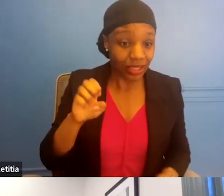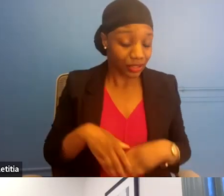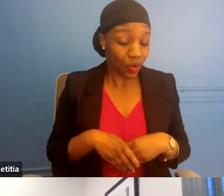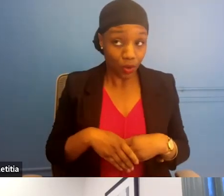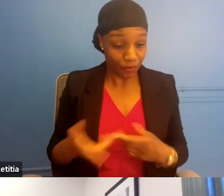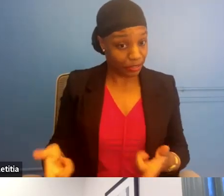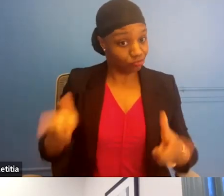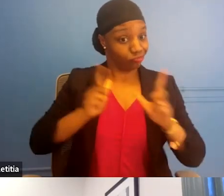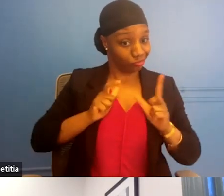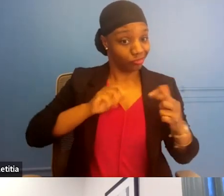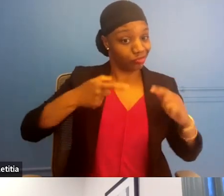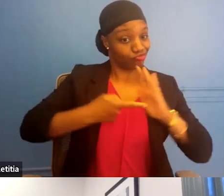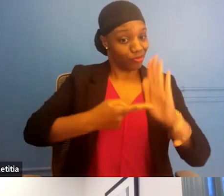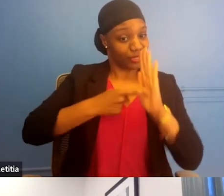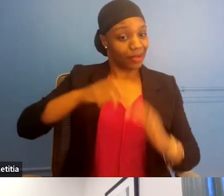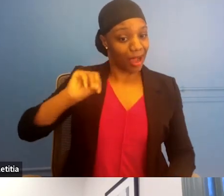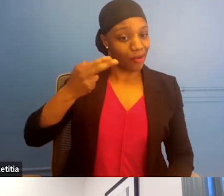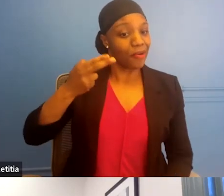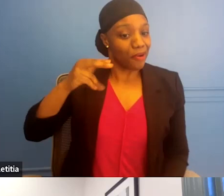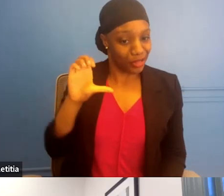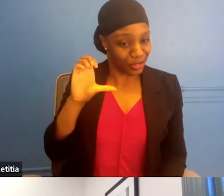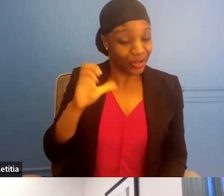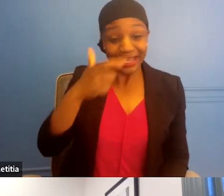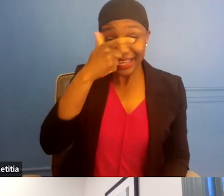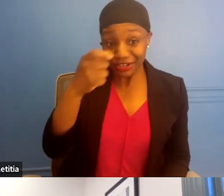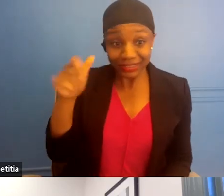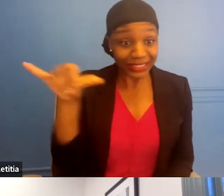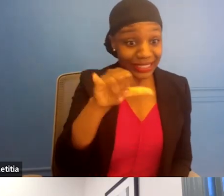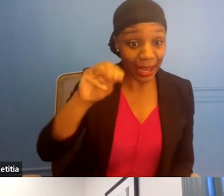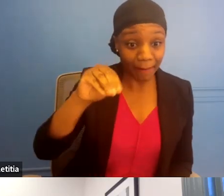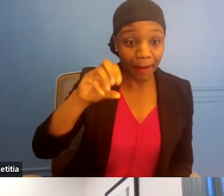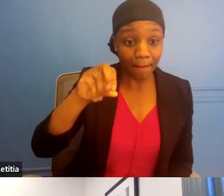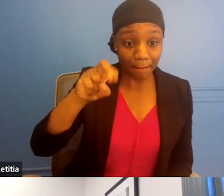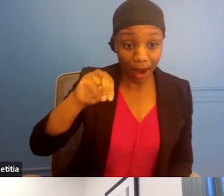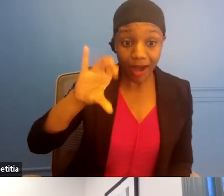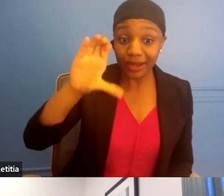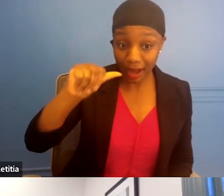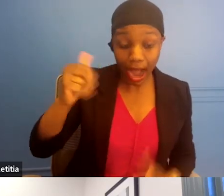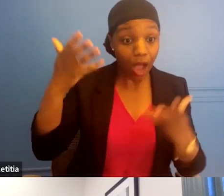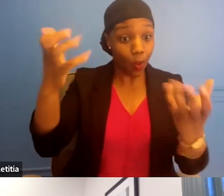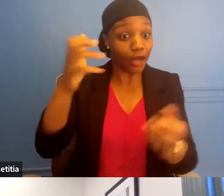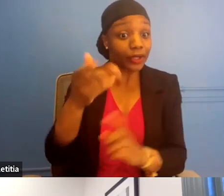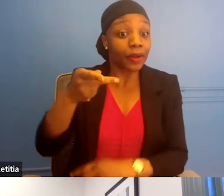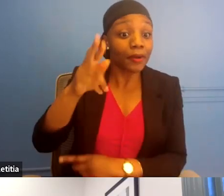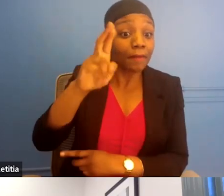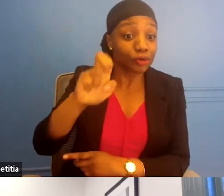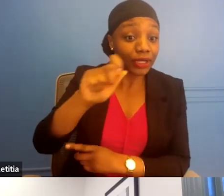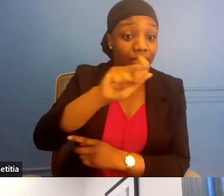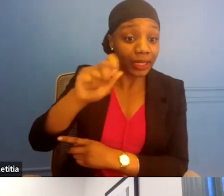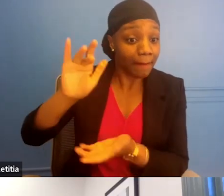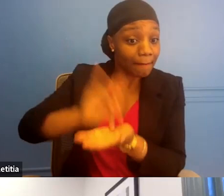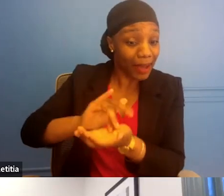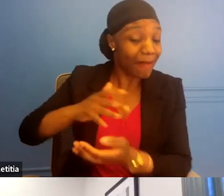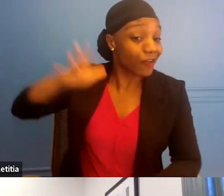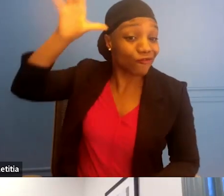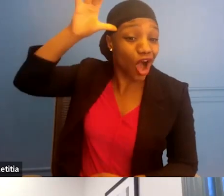Holyoke. And interestingly, like Monica, actually, I wanted to be pre-med as well when I started. My father is a civil engineer